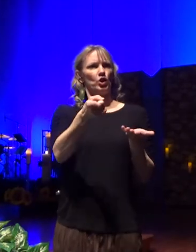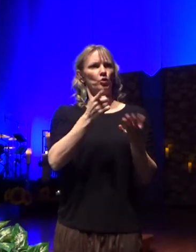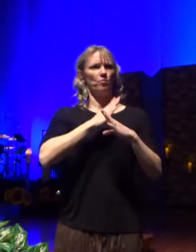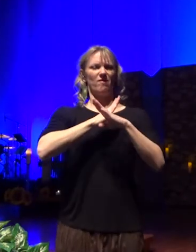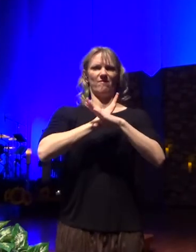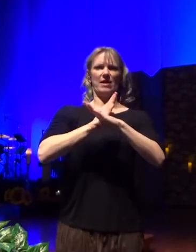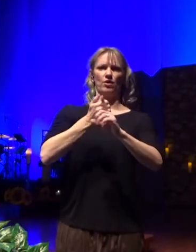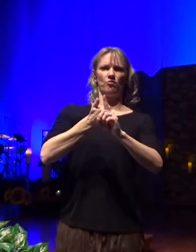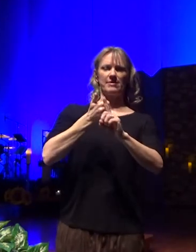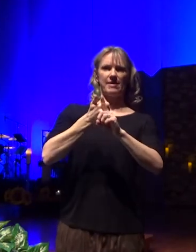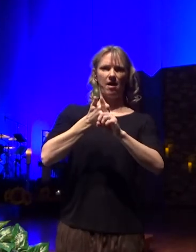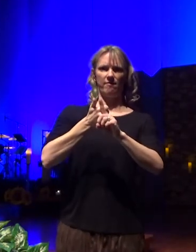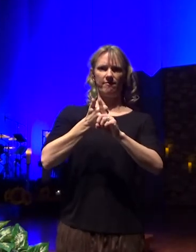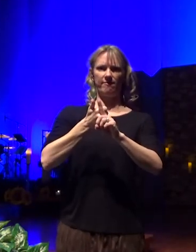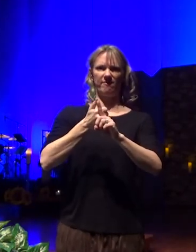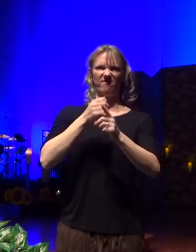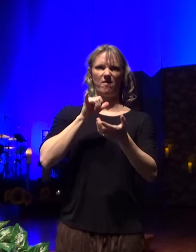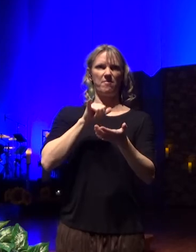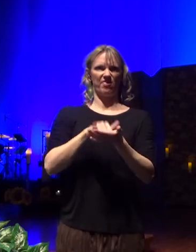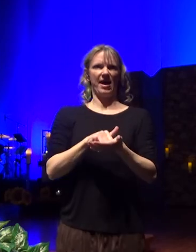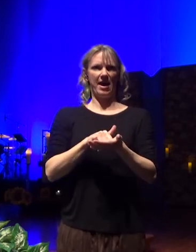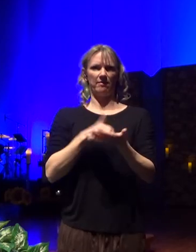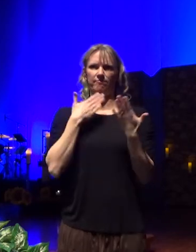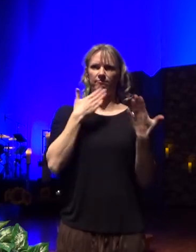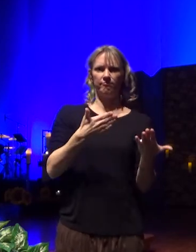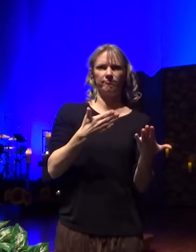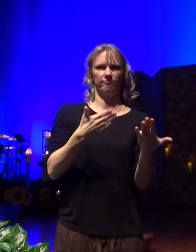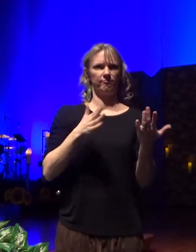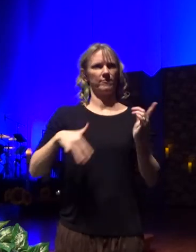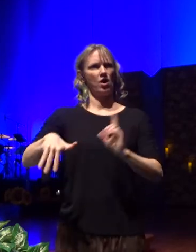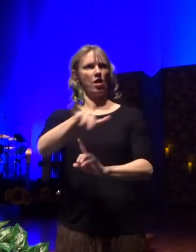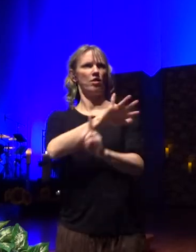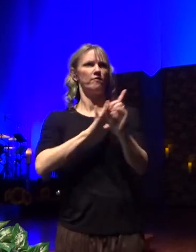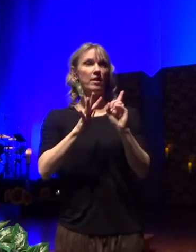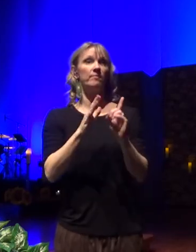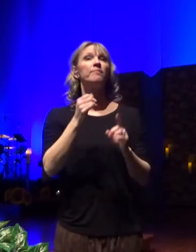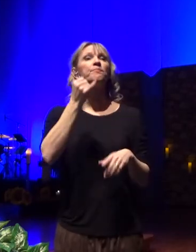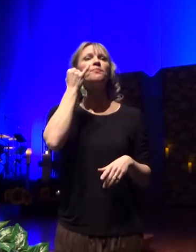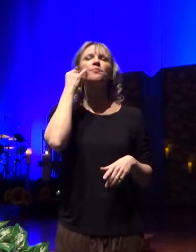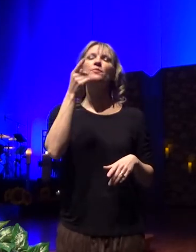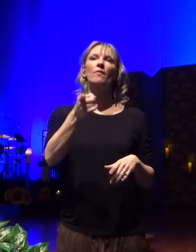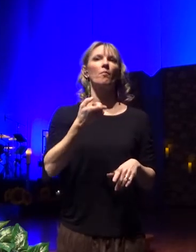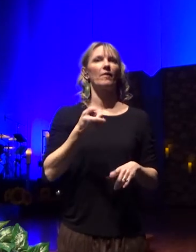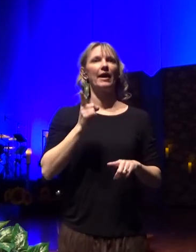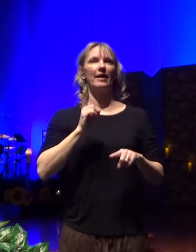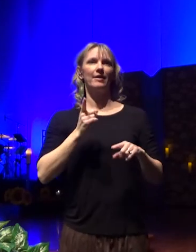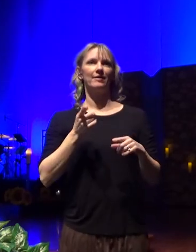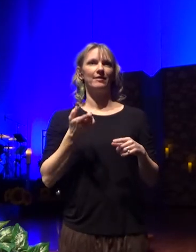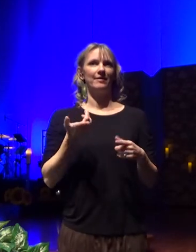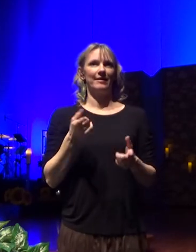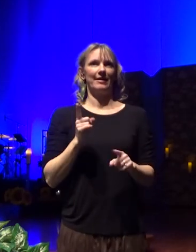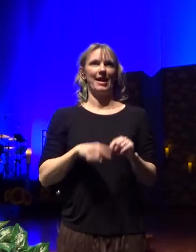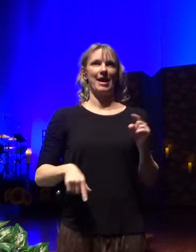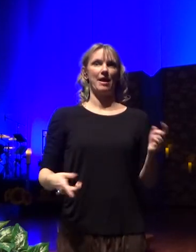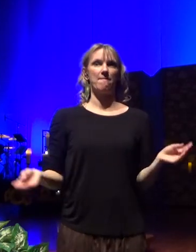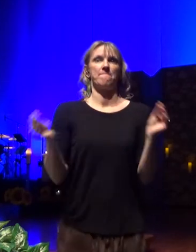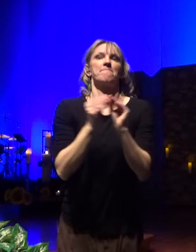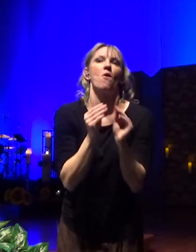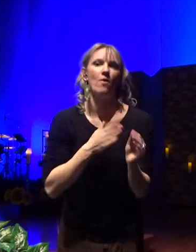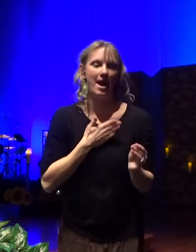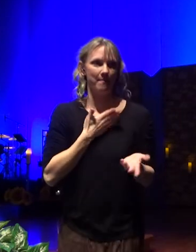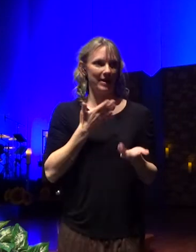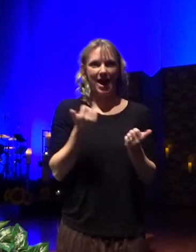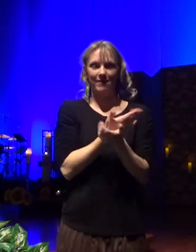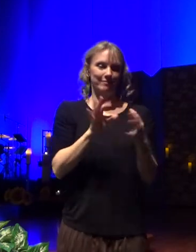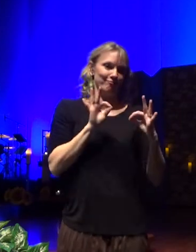might you be keeping yourself from that greater good that's surrounding you? And if you're one of those people that couldn't be happier, that